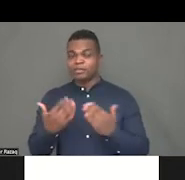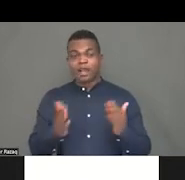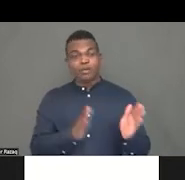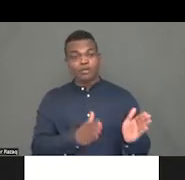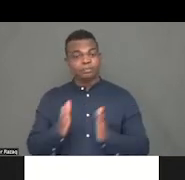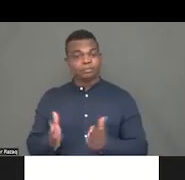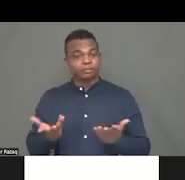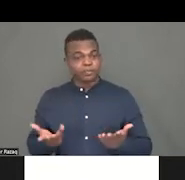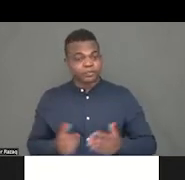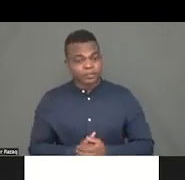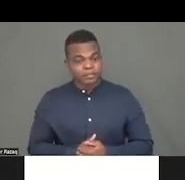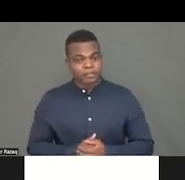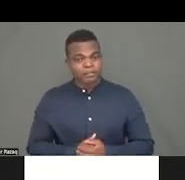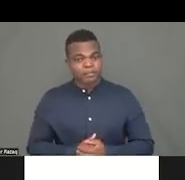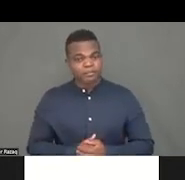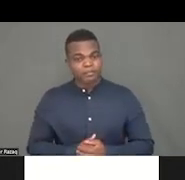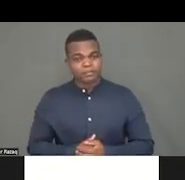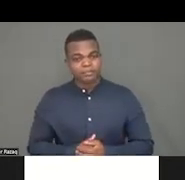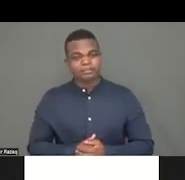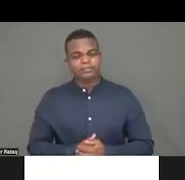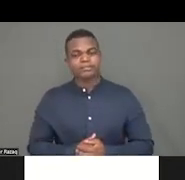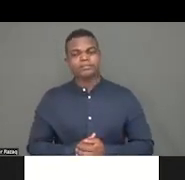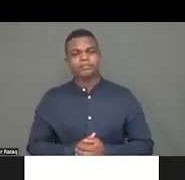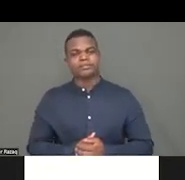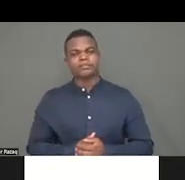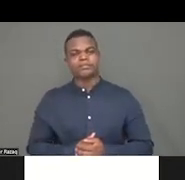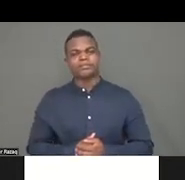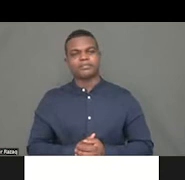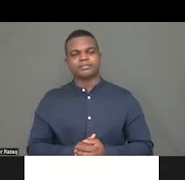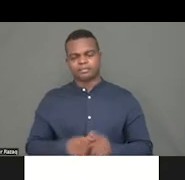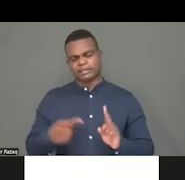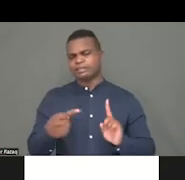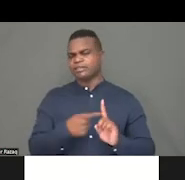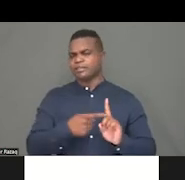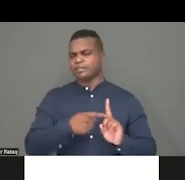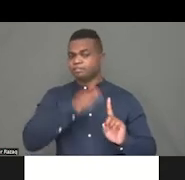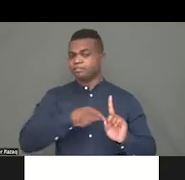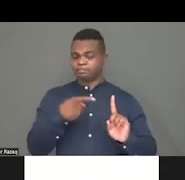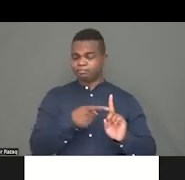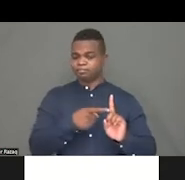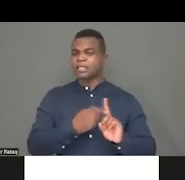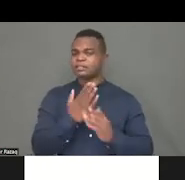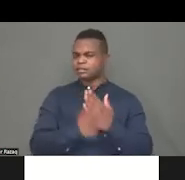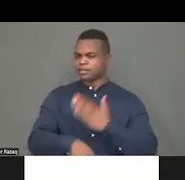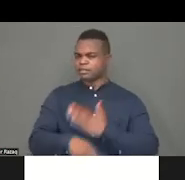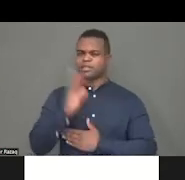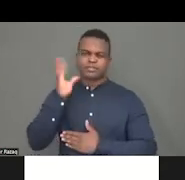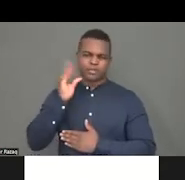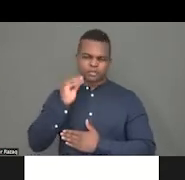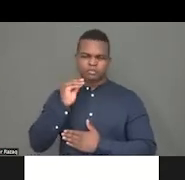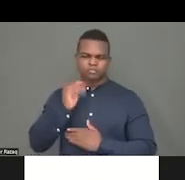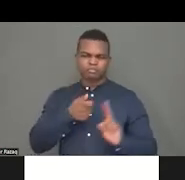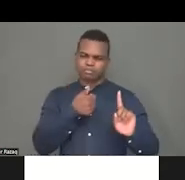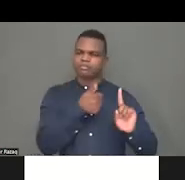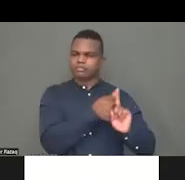activist in Ethiopia. In the 25-year history of the Ethiopian umbrella organization of the